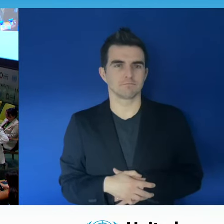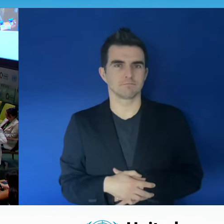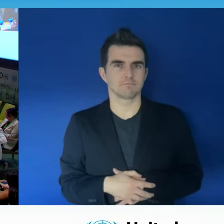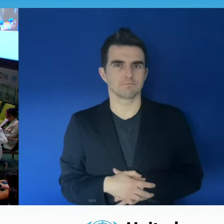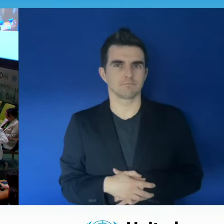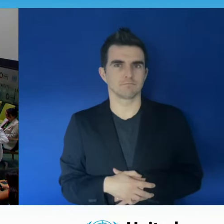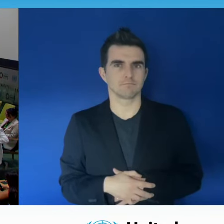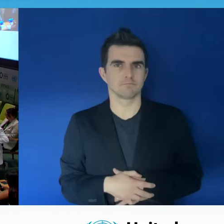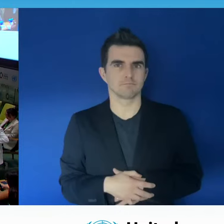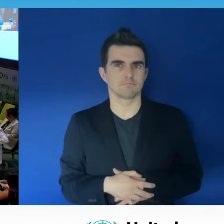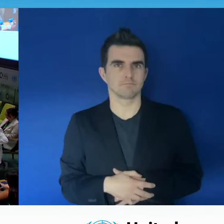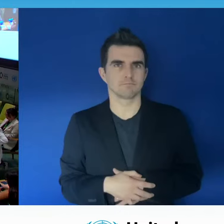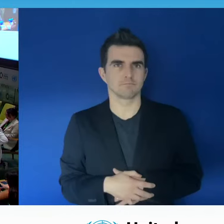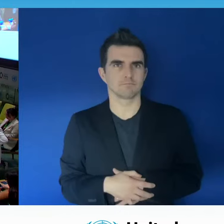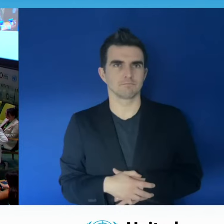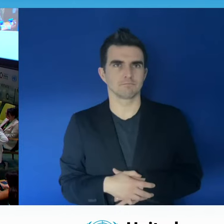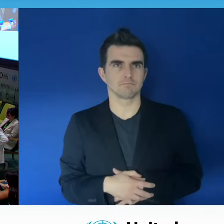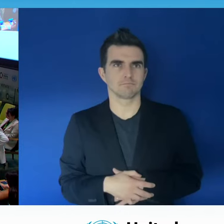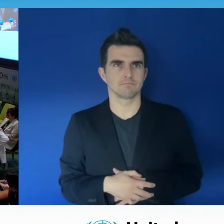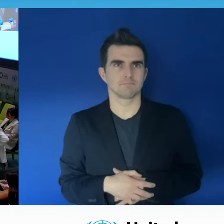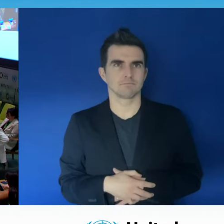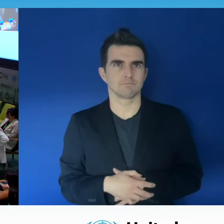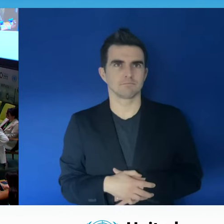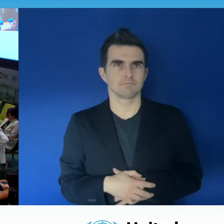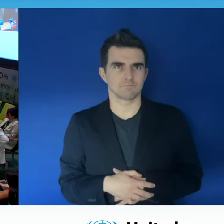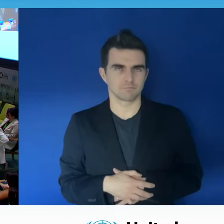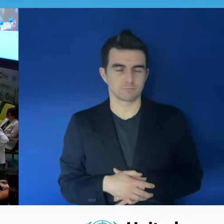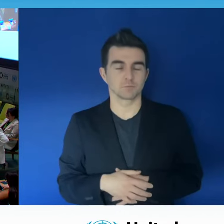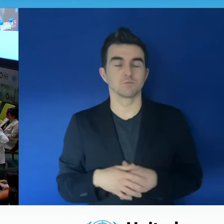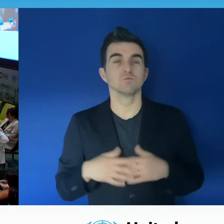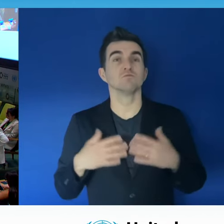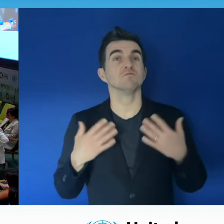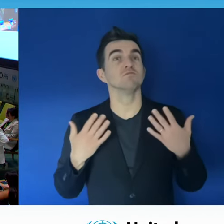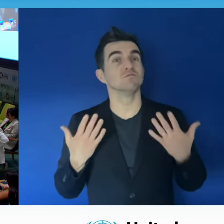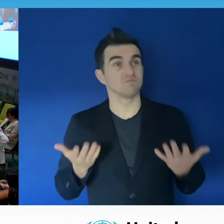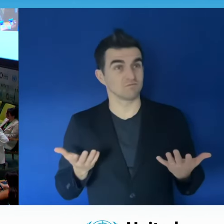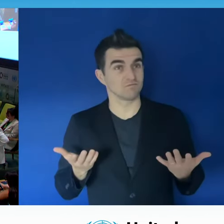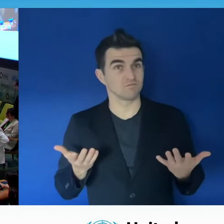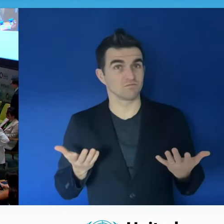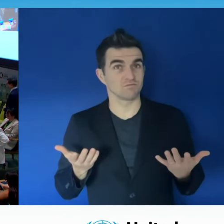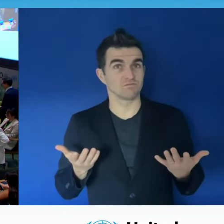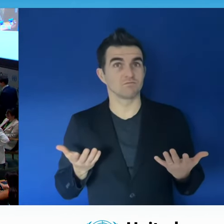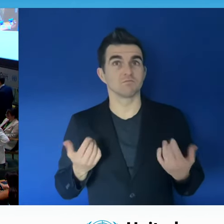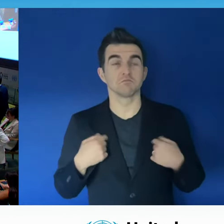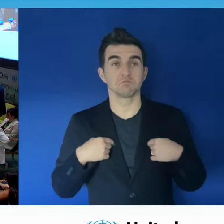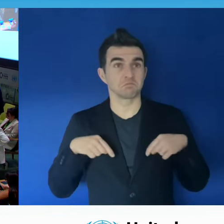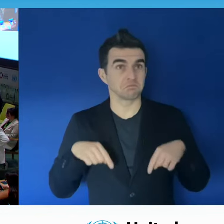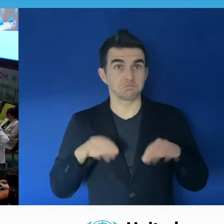Now. Yes, I'm here. Yeah. Okay. From the best country in the world.